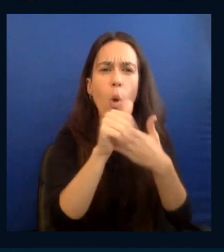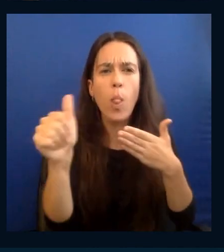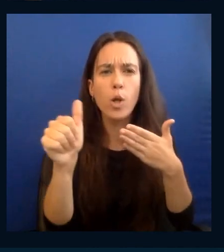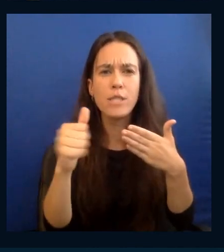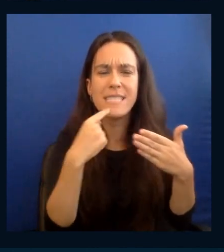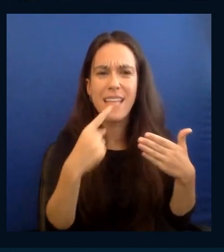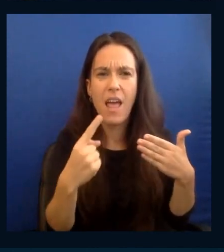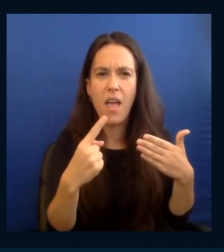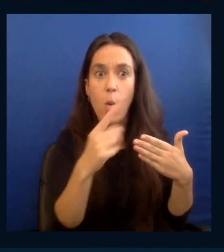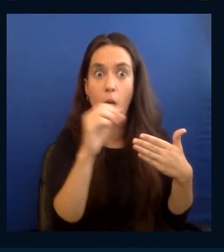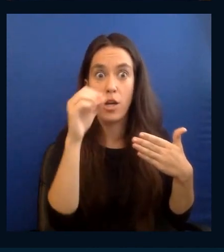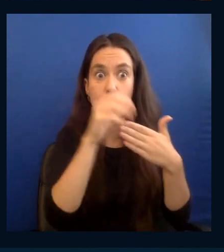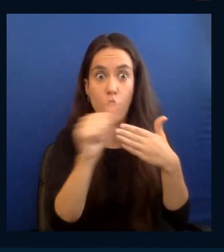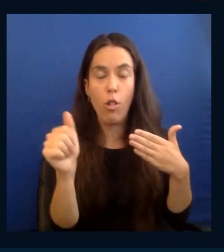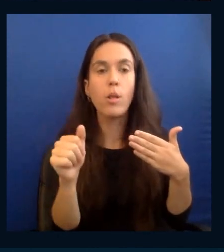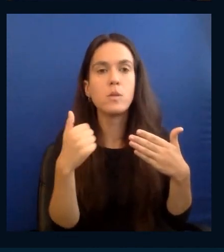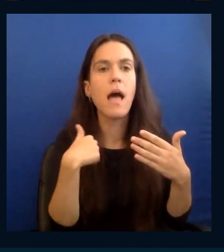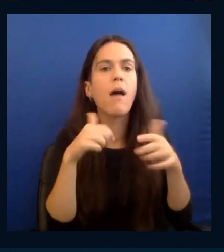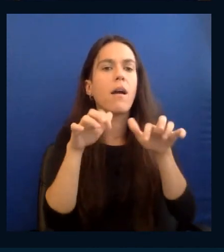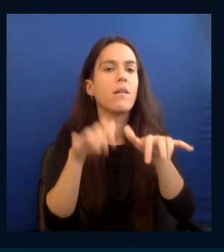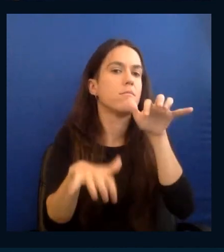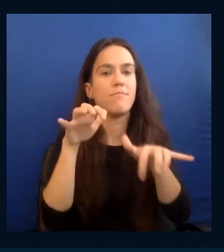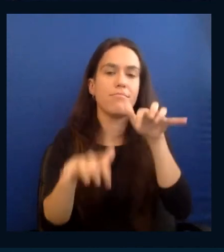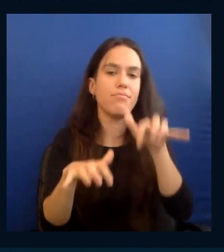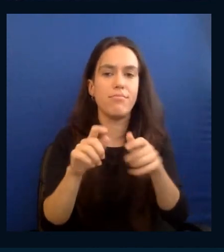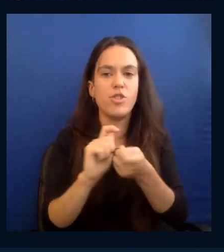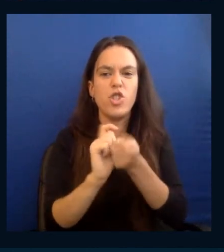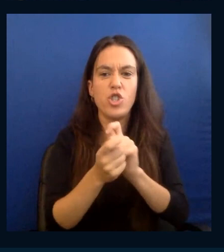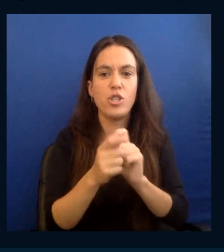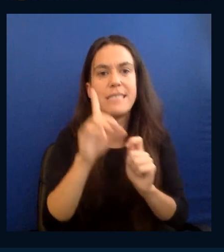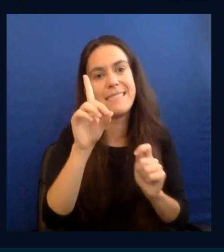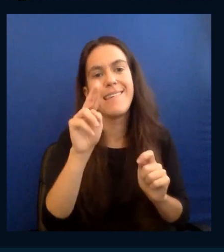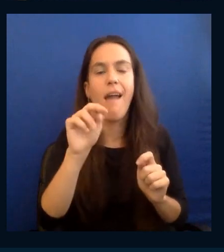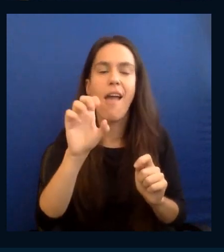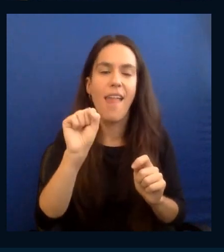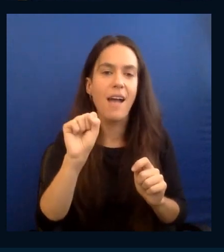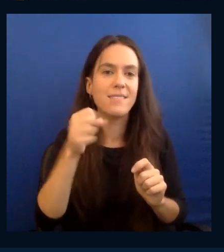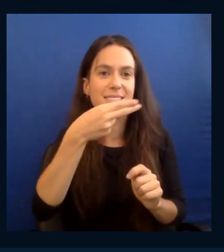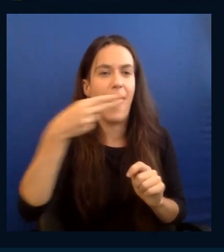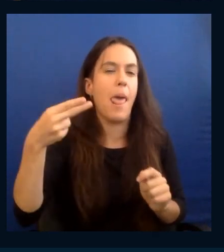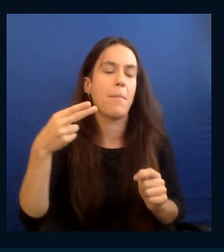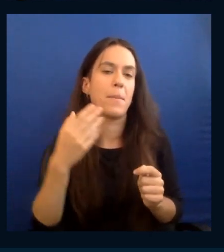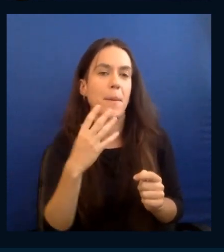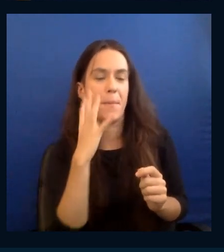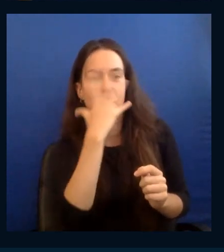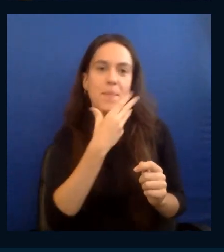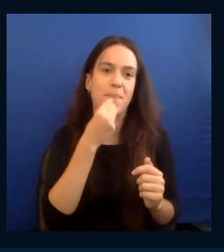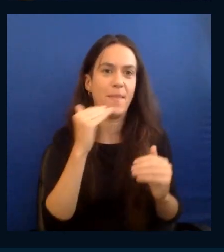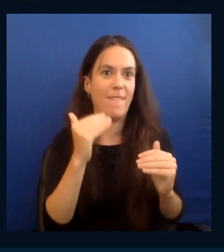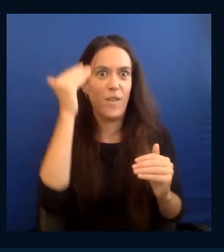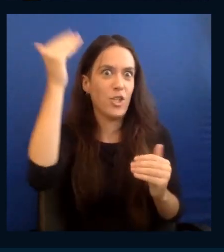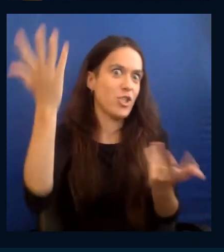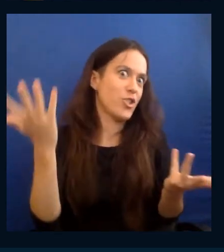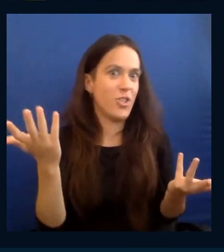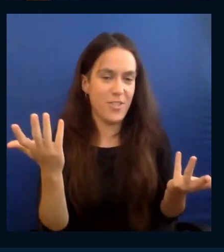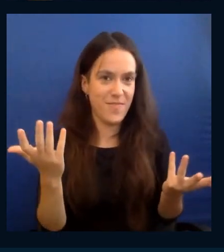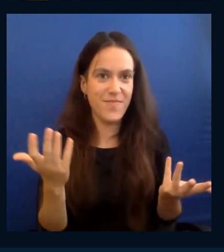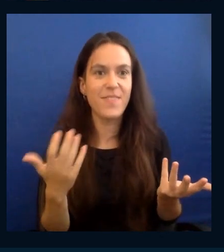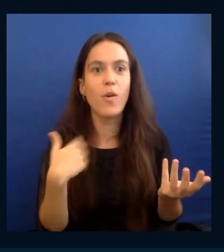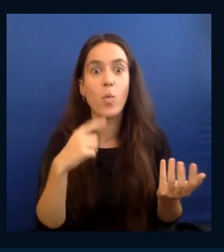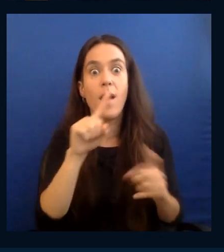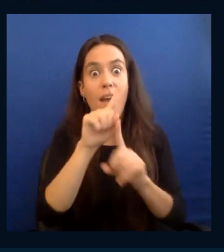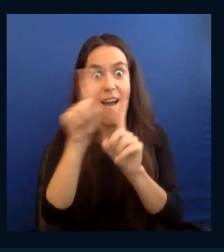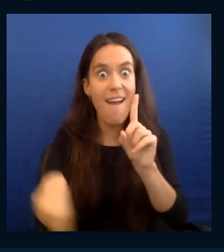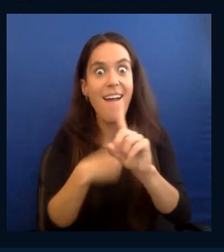label here. Again, we can give this a custom DNS name to make it a little bit prettier in the future as well. So I'm going to go ahead and refresh my website.